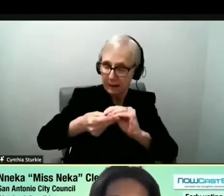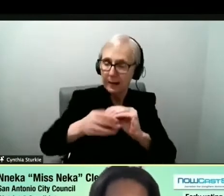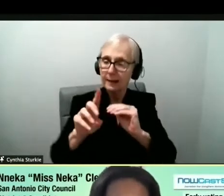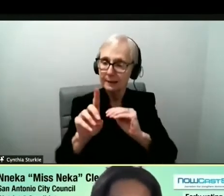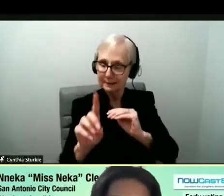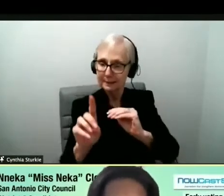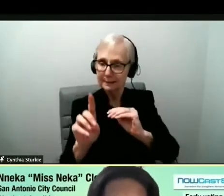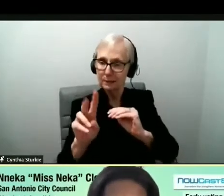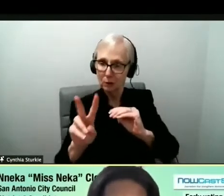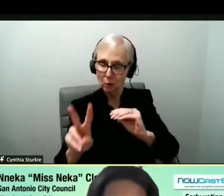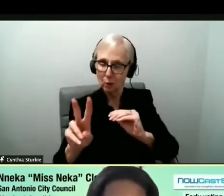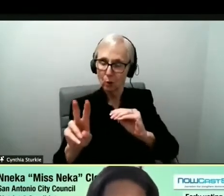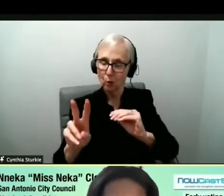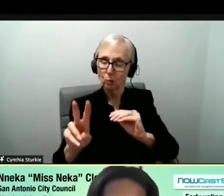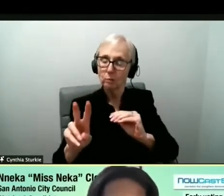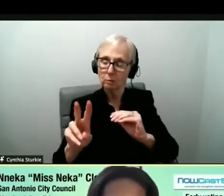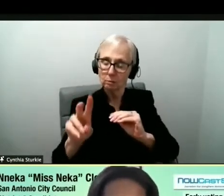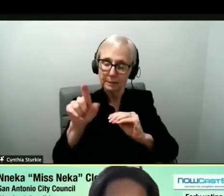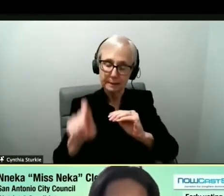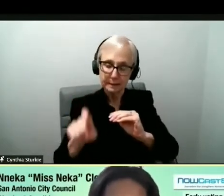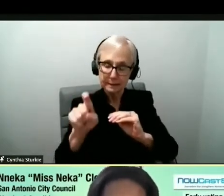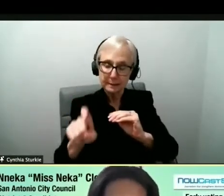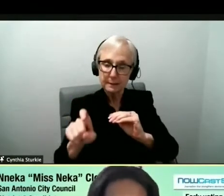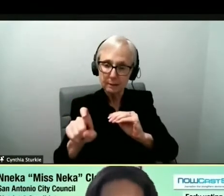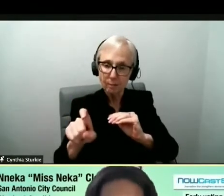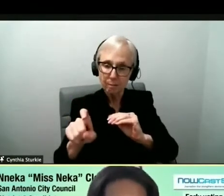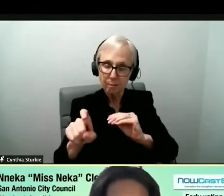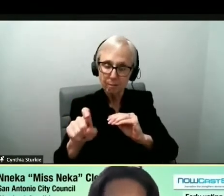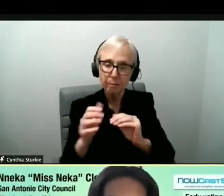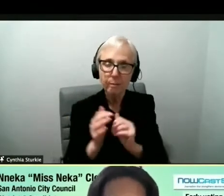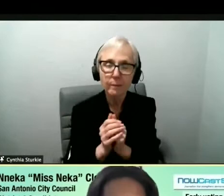things that that District 2 needs.